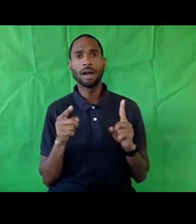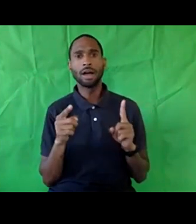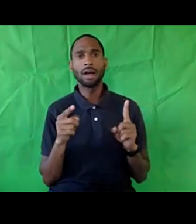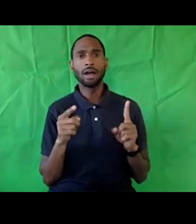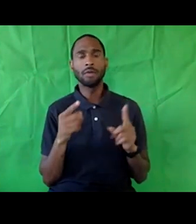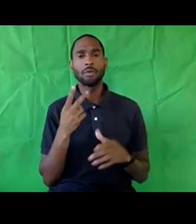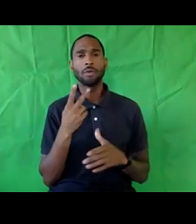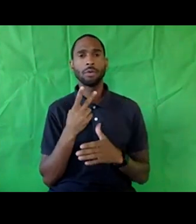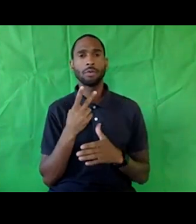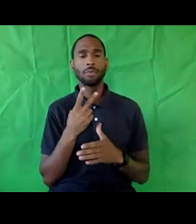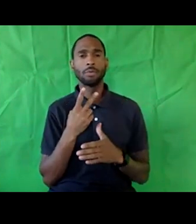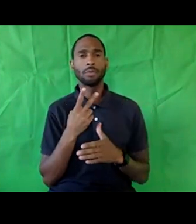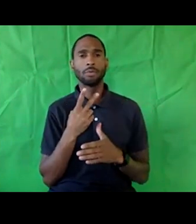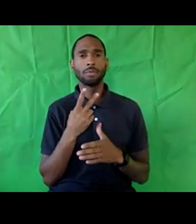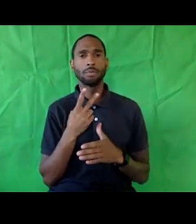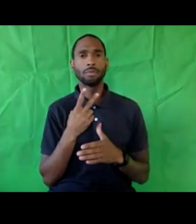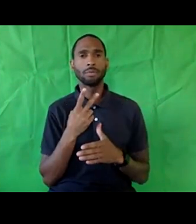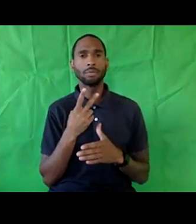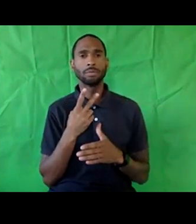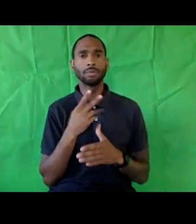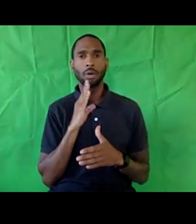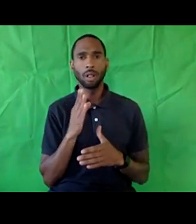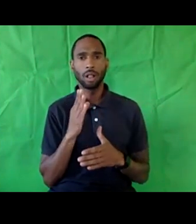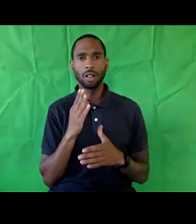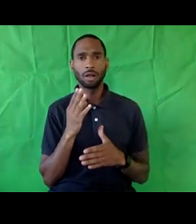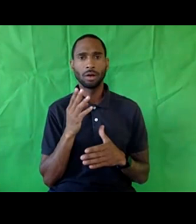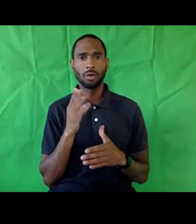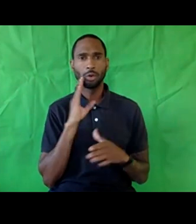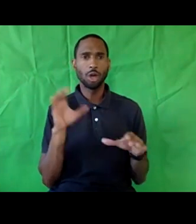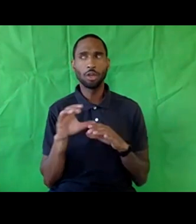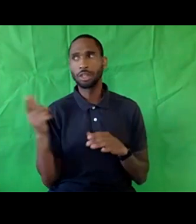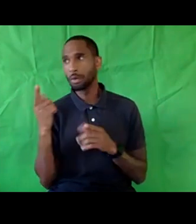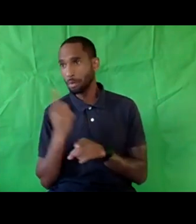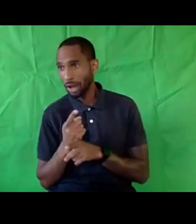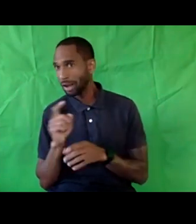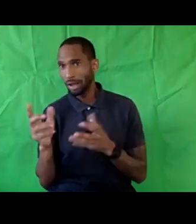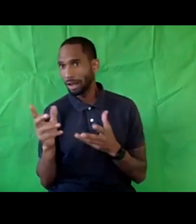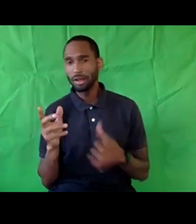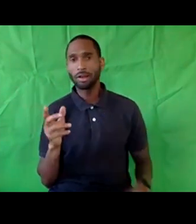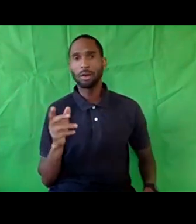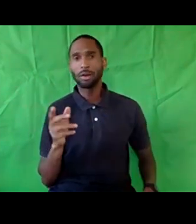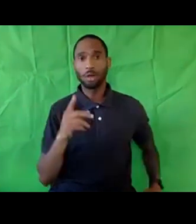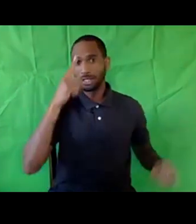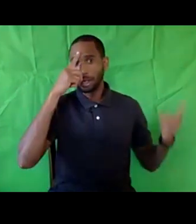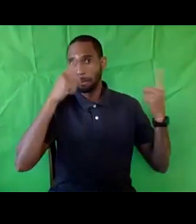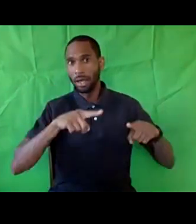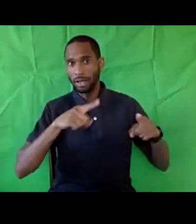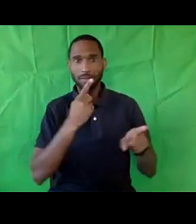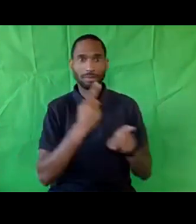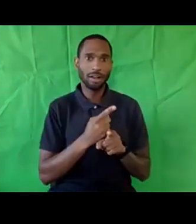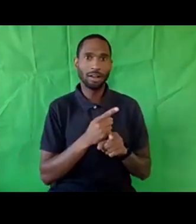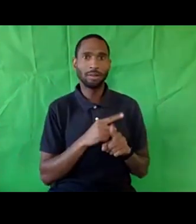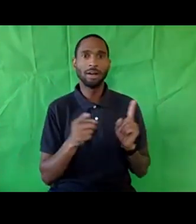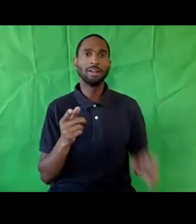because we're gonna do this other thing instead, right? It's we're on the same page, right? But